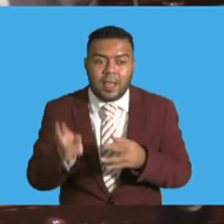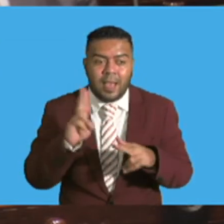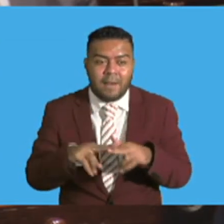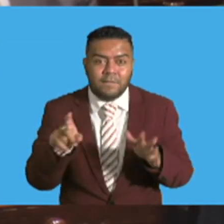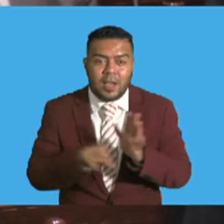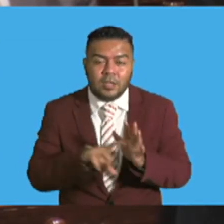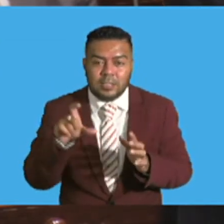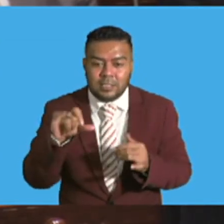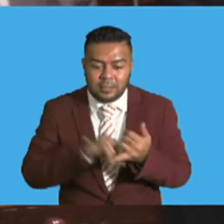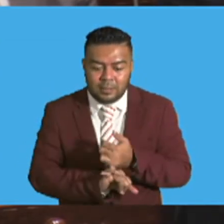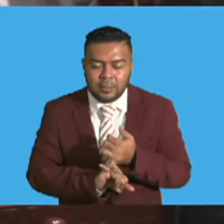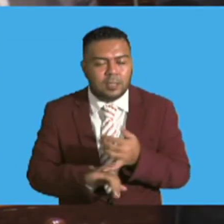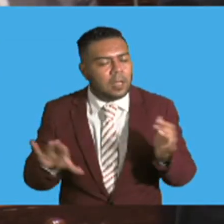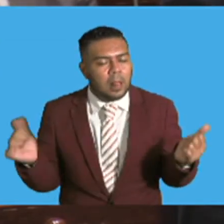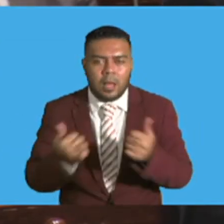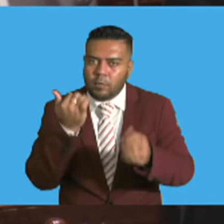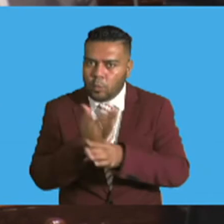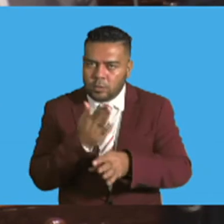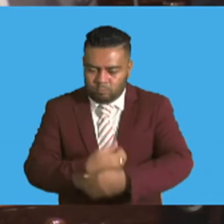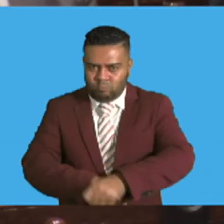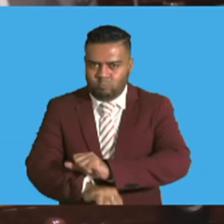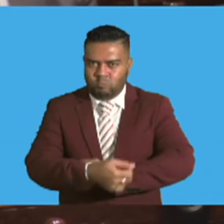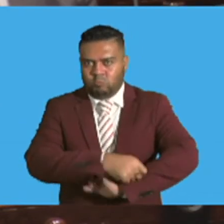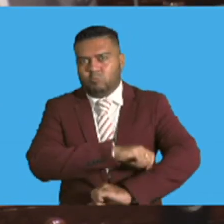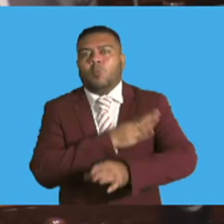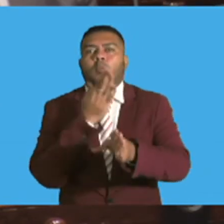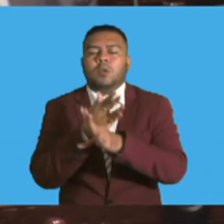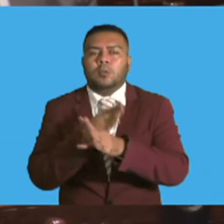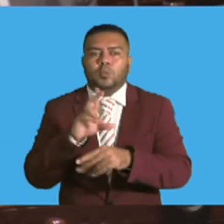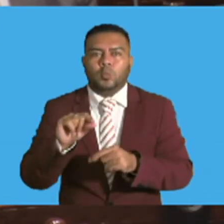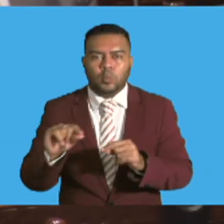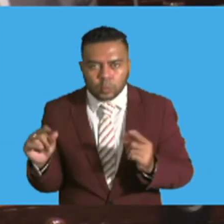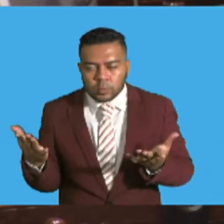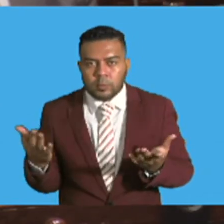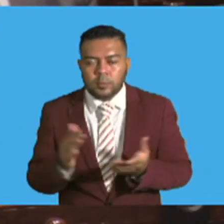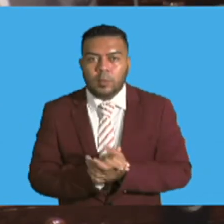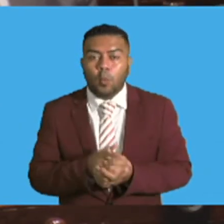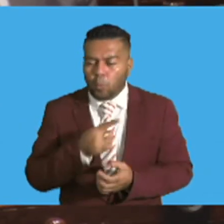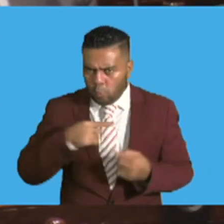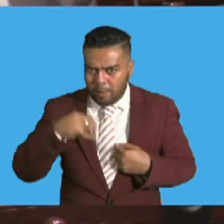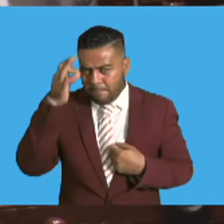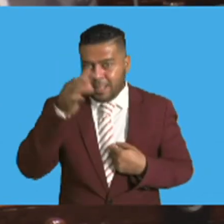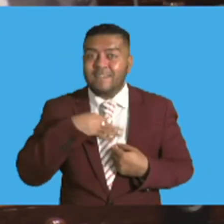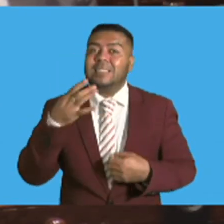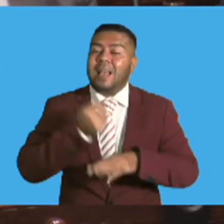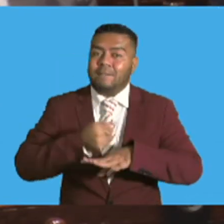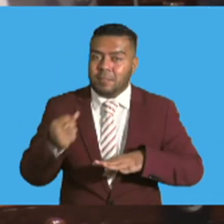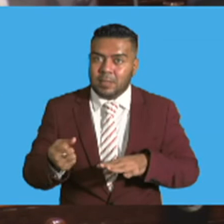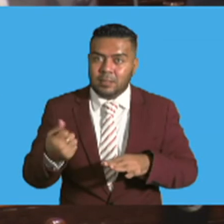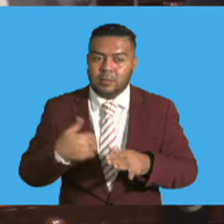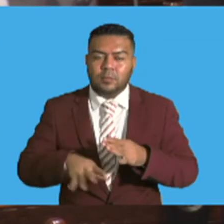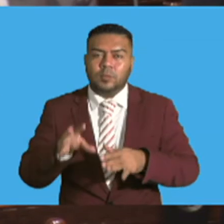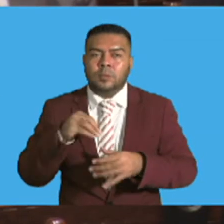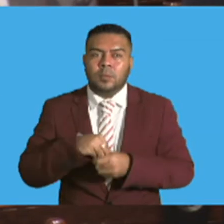course, has a lot of work to do too. FRCS also has a lot of work to do, we believe, as a government, in